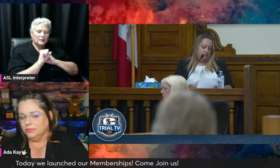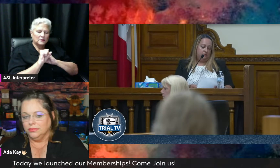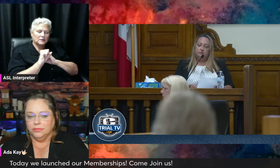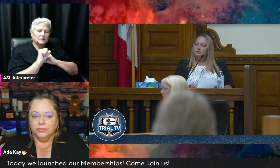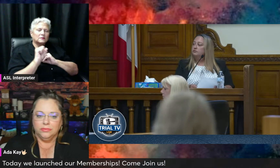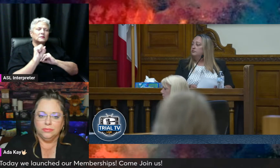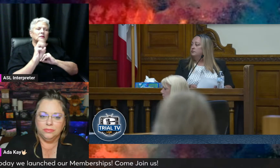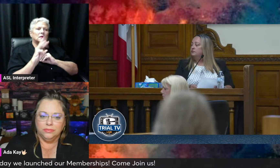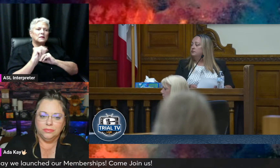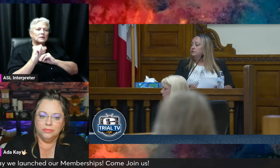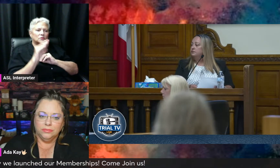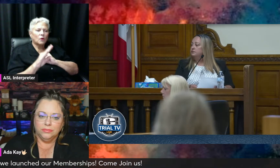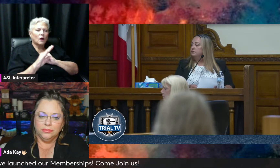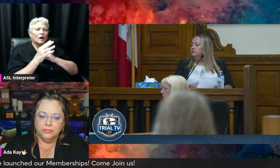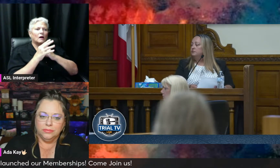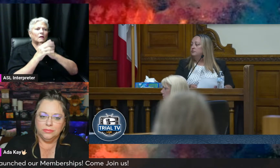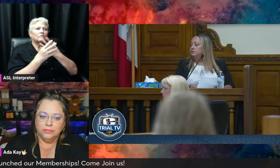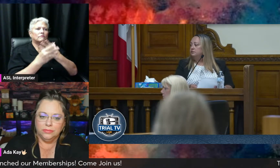hallway.